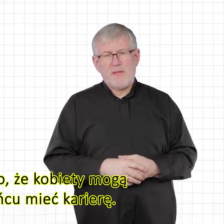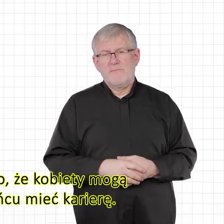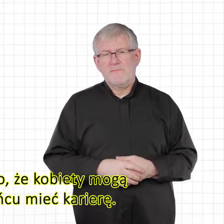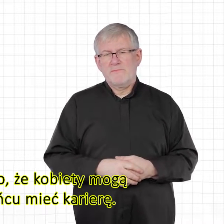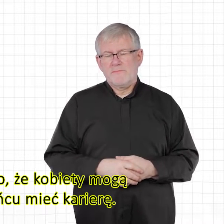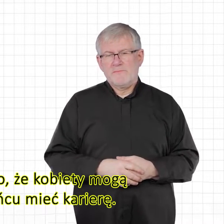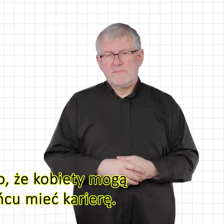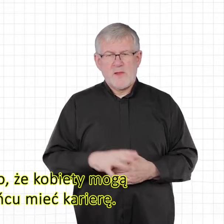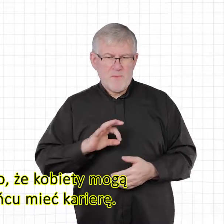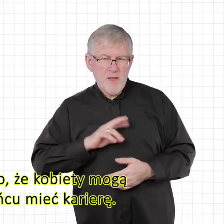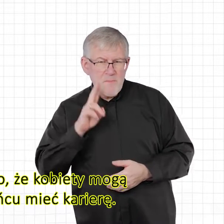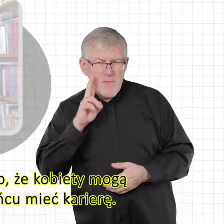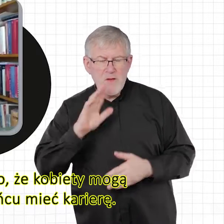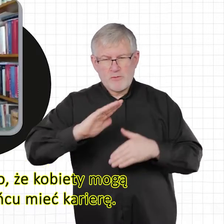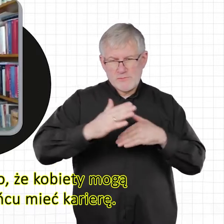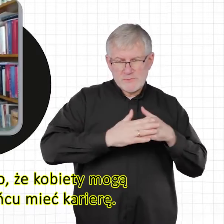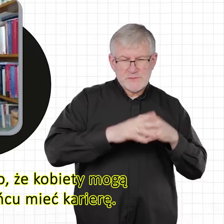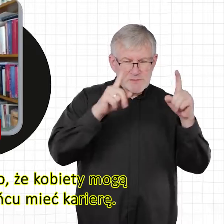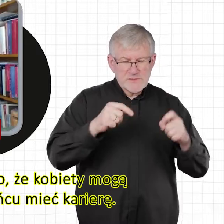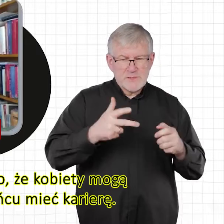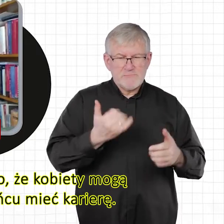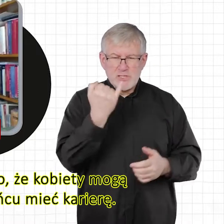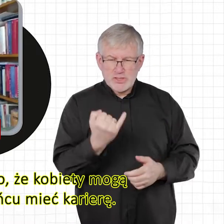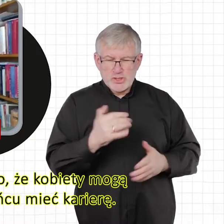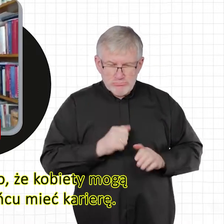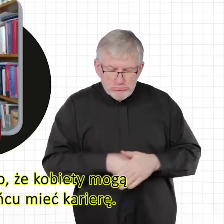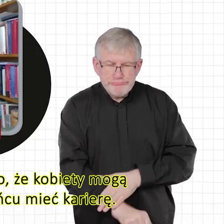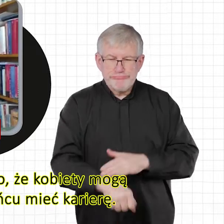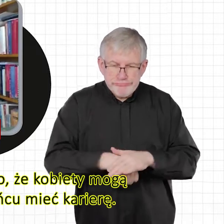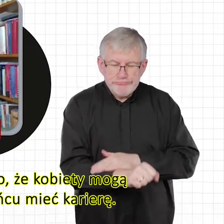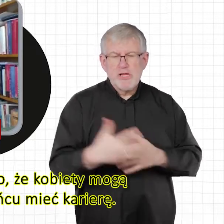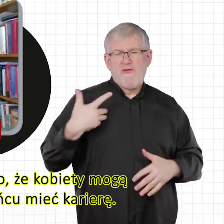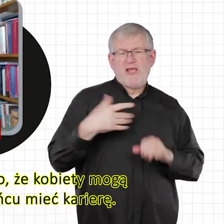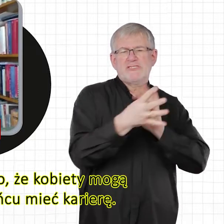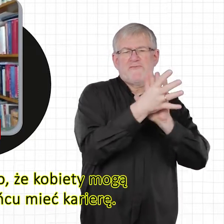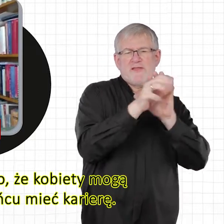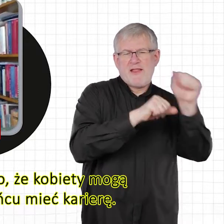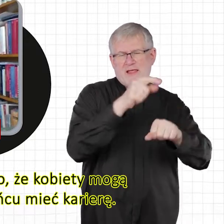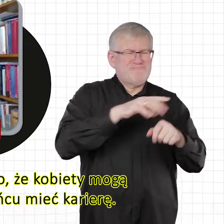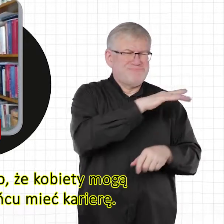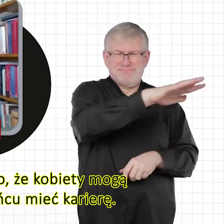and then reconsider it and make another choice and have a full career at the end of it.